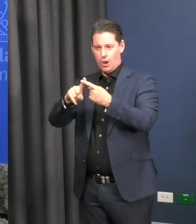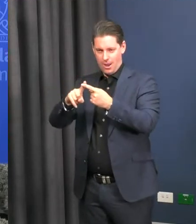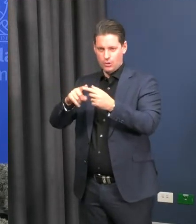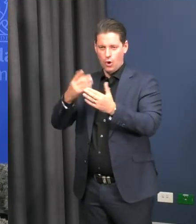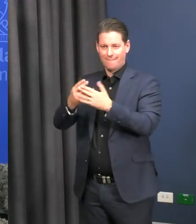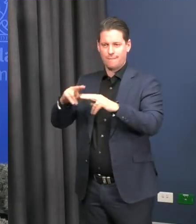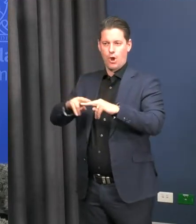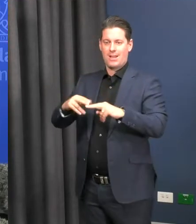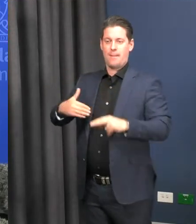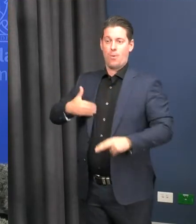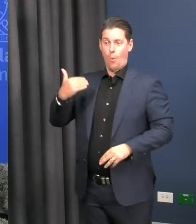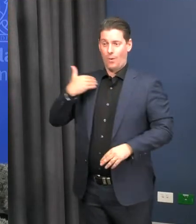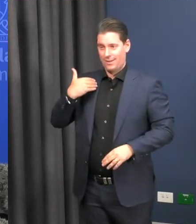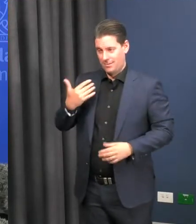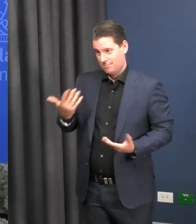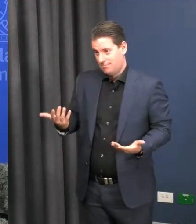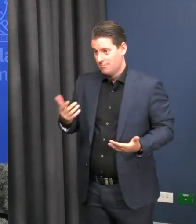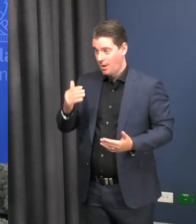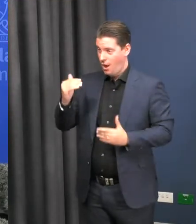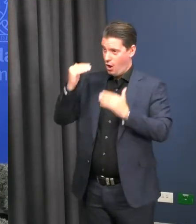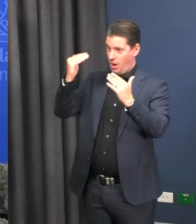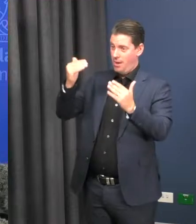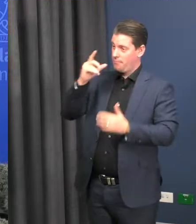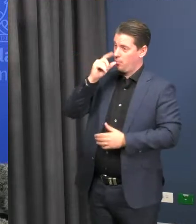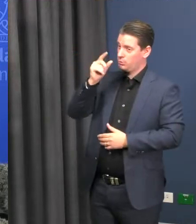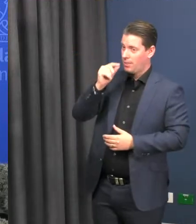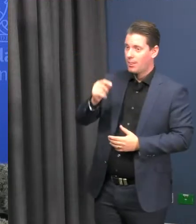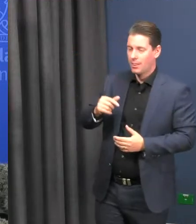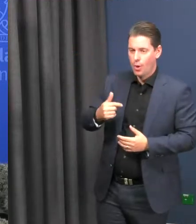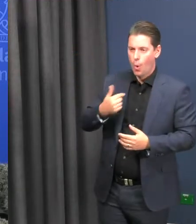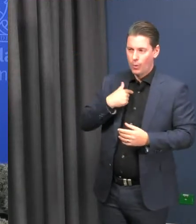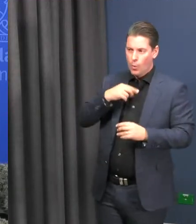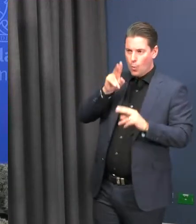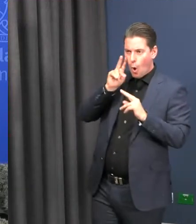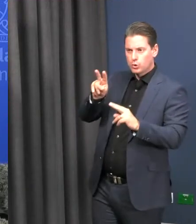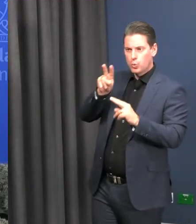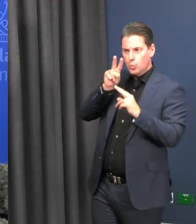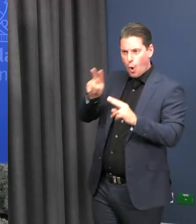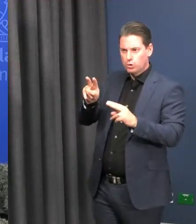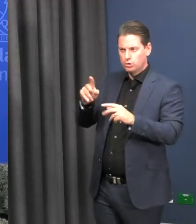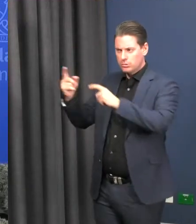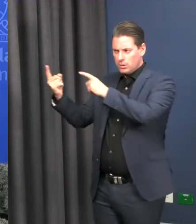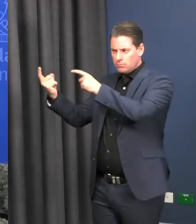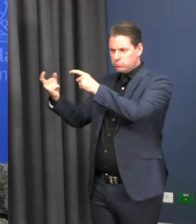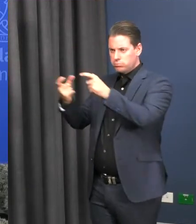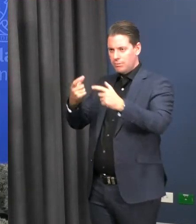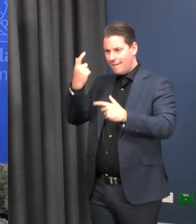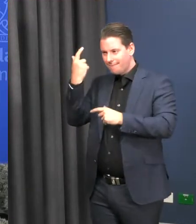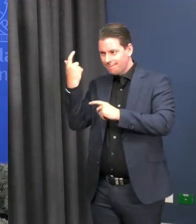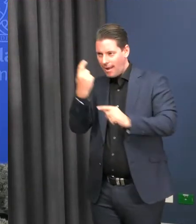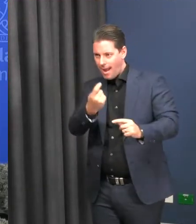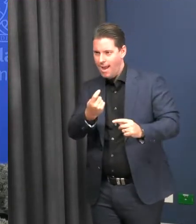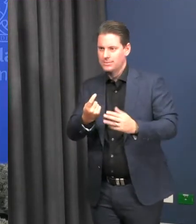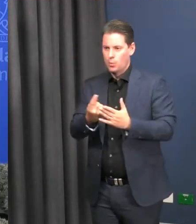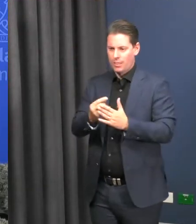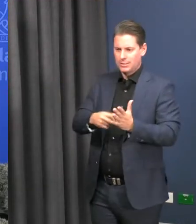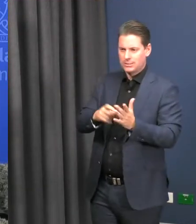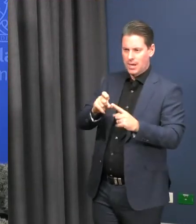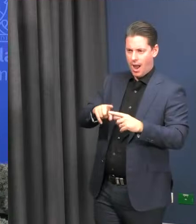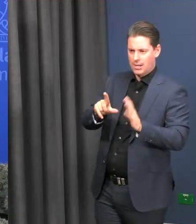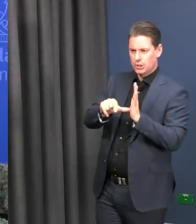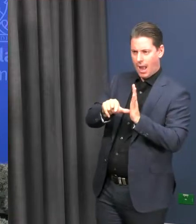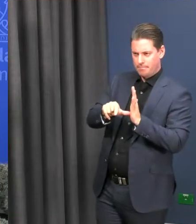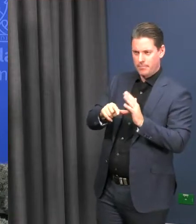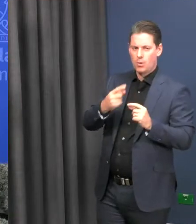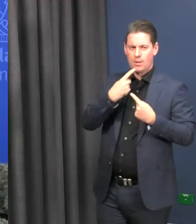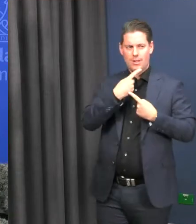exact location. So we monitor that very closely and we'll update it and we'll push that modelling out to all the emergency services agencies and the councils that